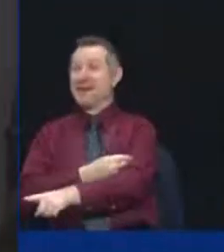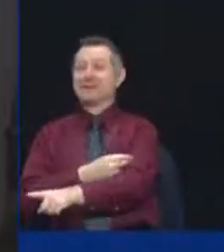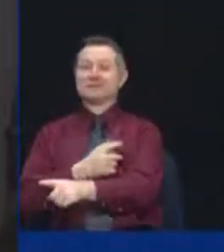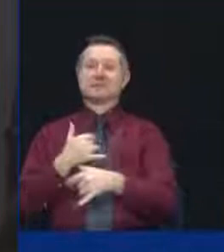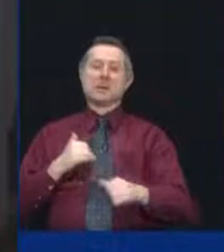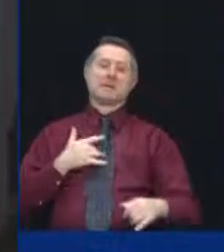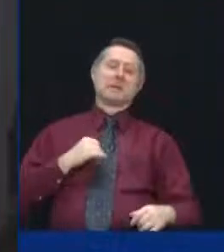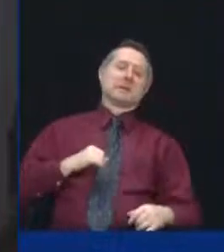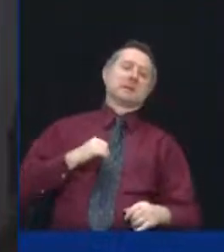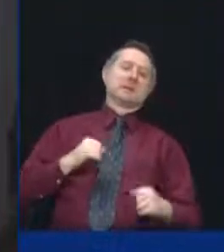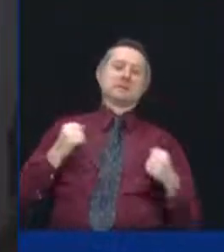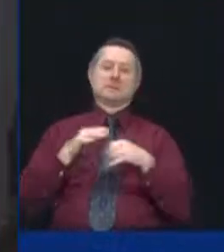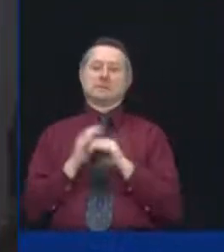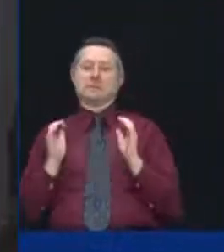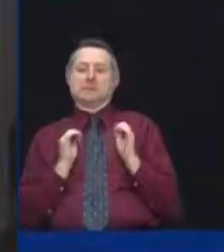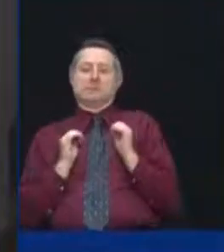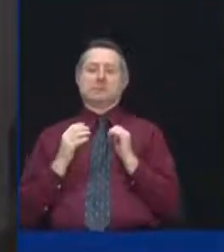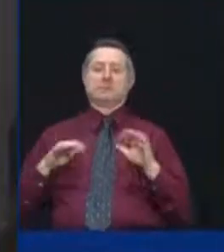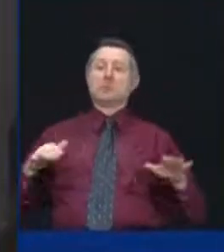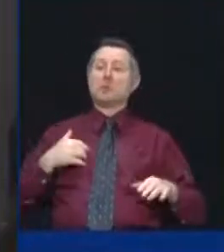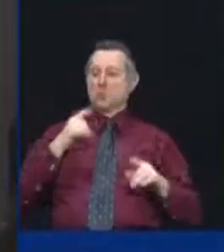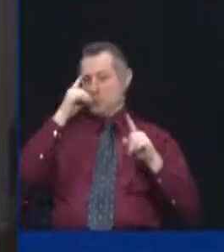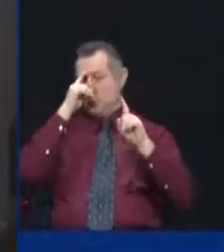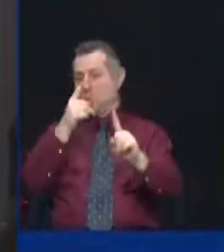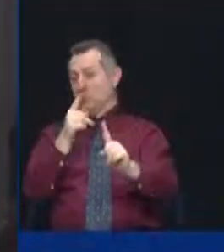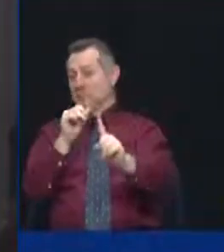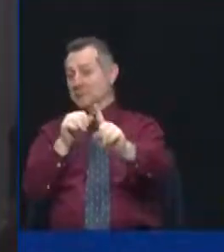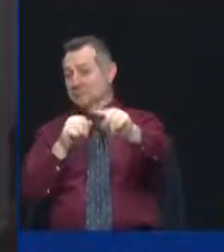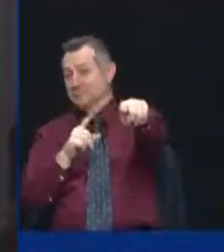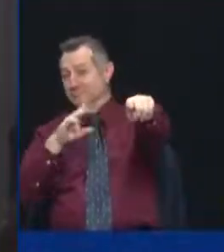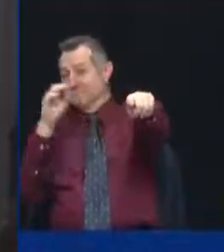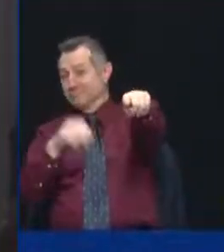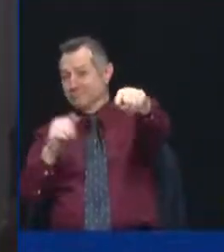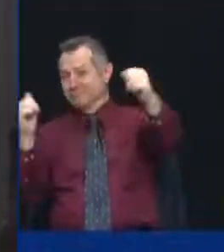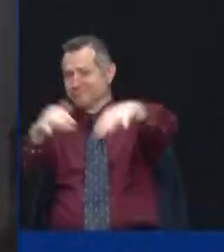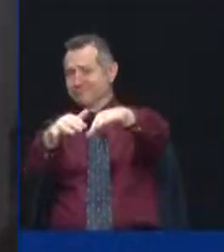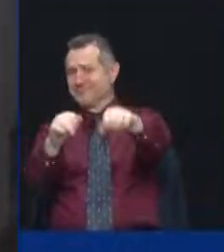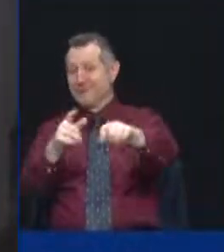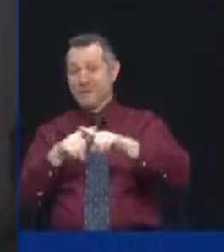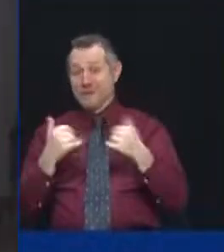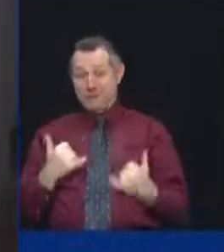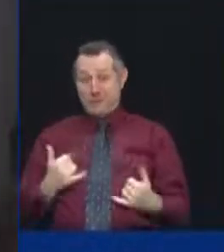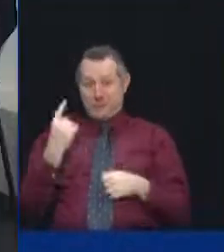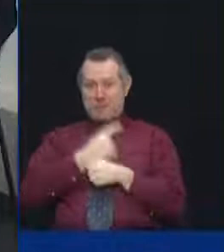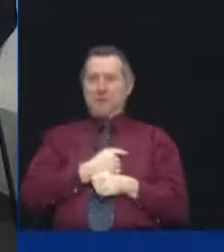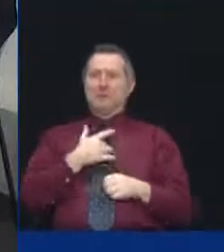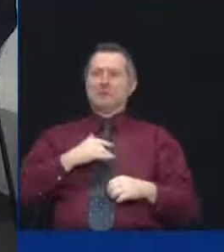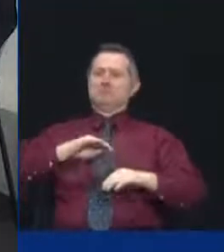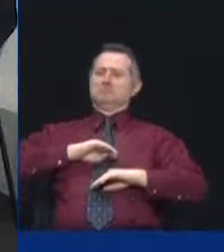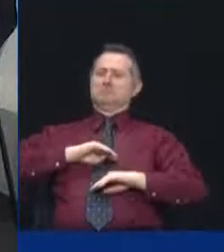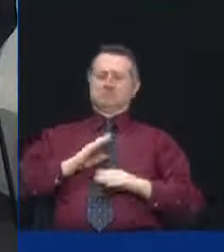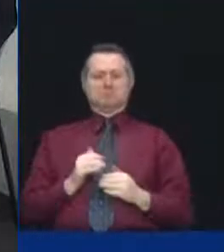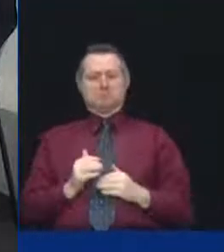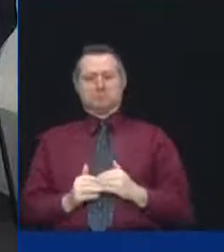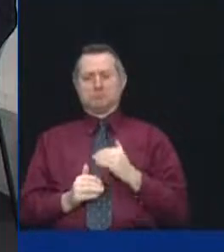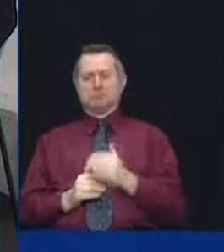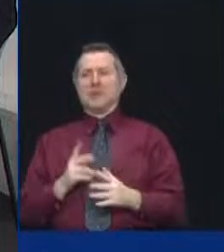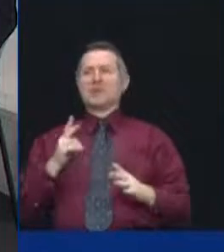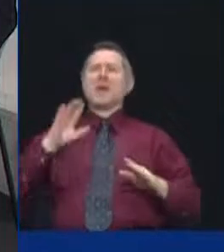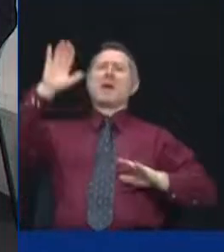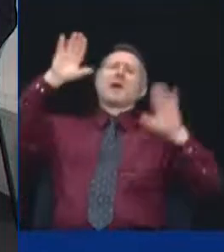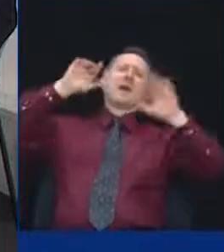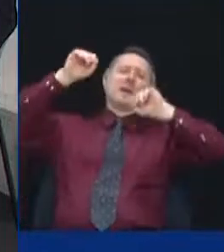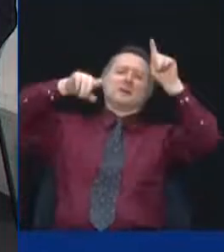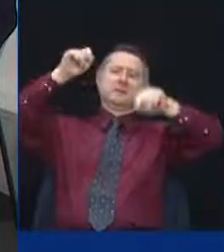we're working toward full capacity, of course, but we're happy with where we are and where we're going. For Sandy and Randy, what If I buy percentage? a